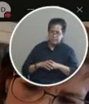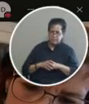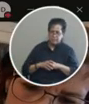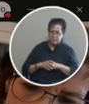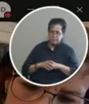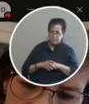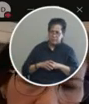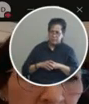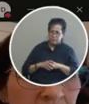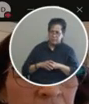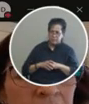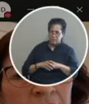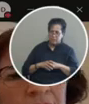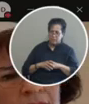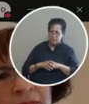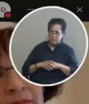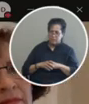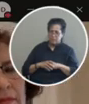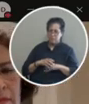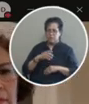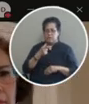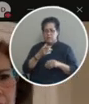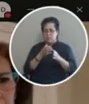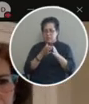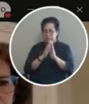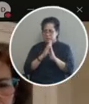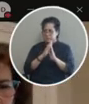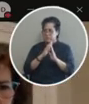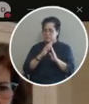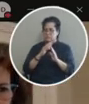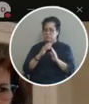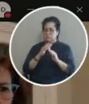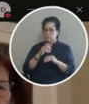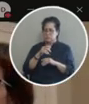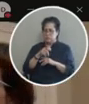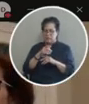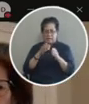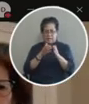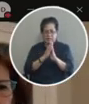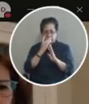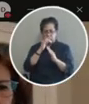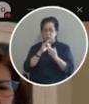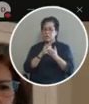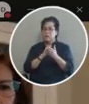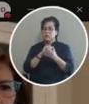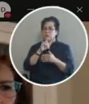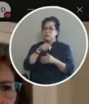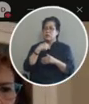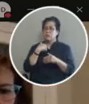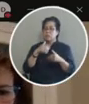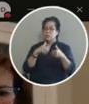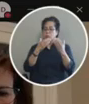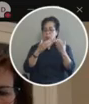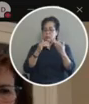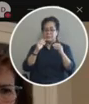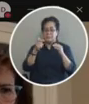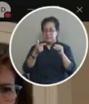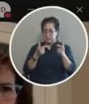I'm listening to the request of the representative. If she's asking for that, there should be a motion and a